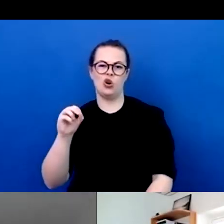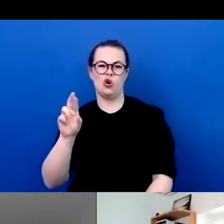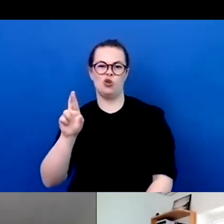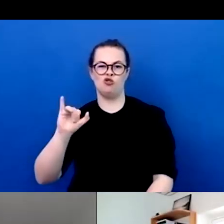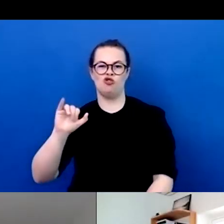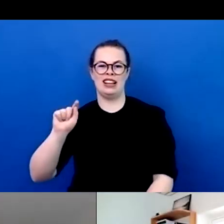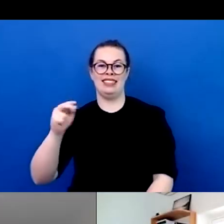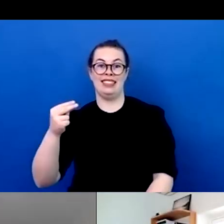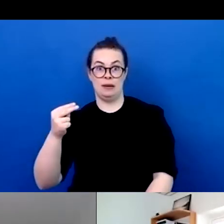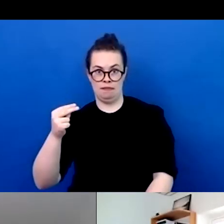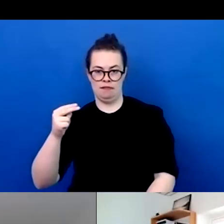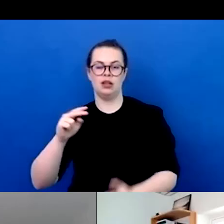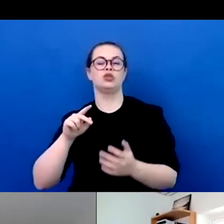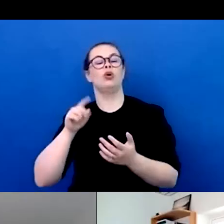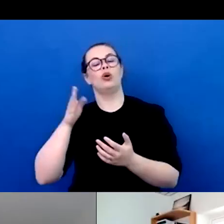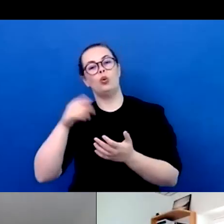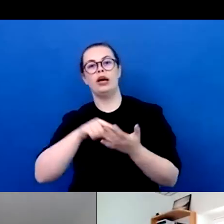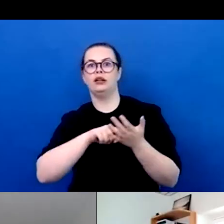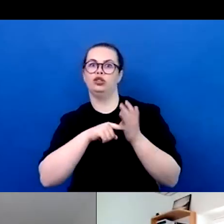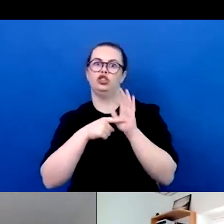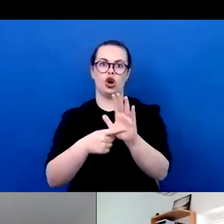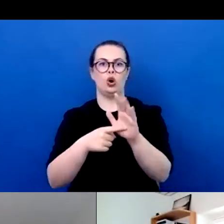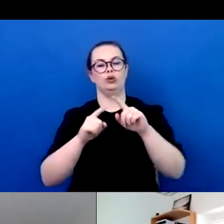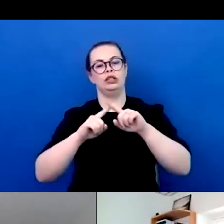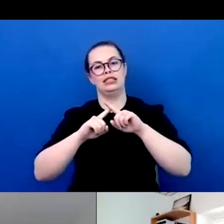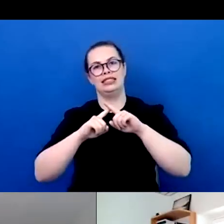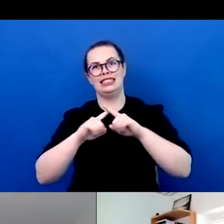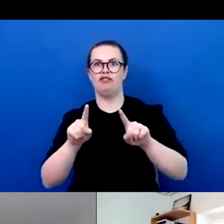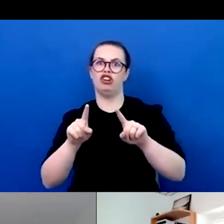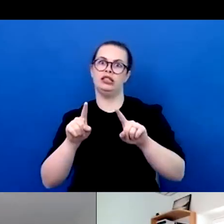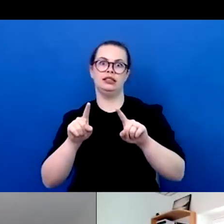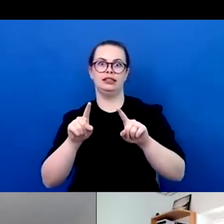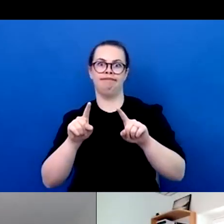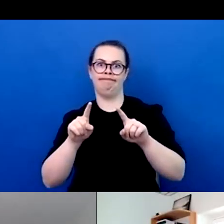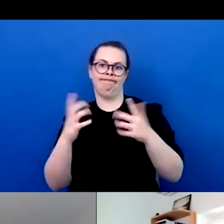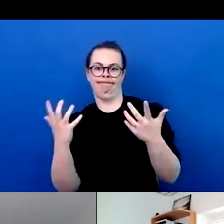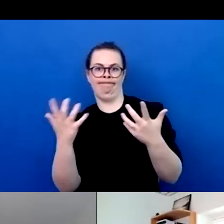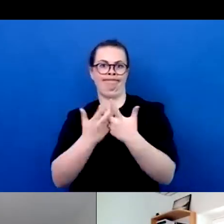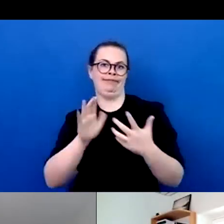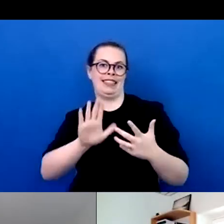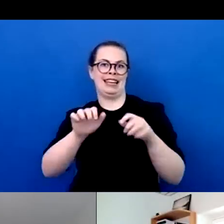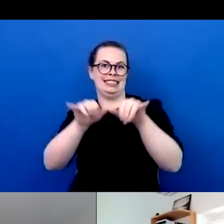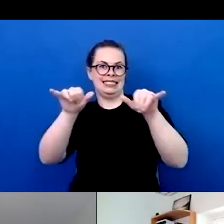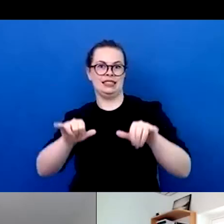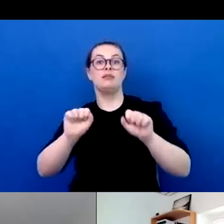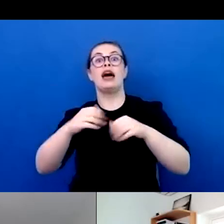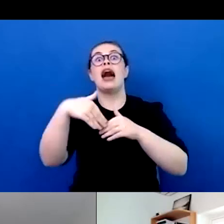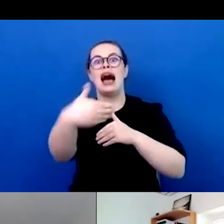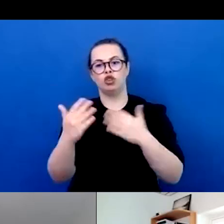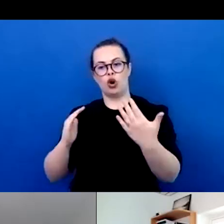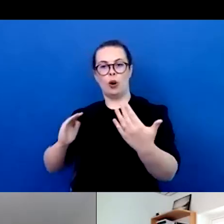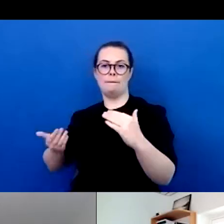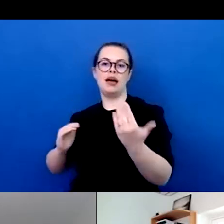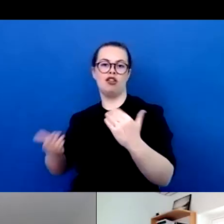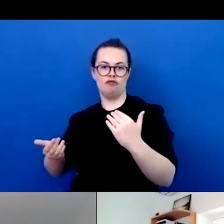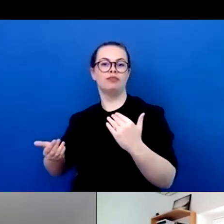produce the representations that will then have to be integrated and compared at the later stage. So the